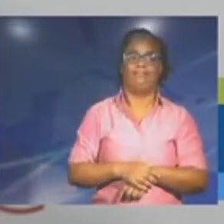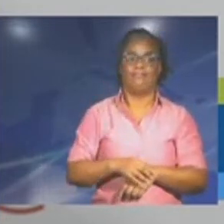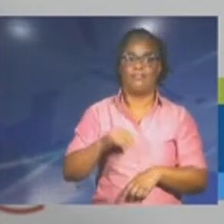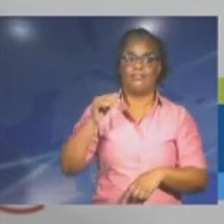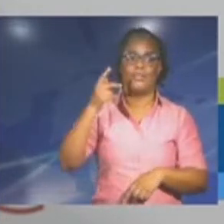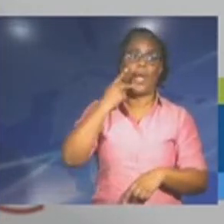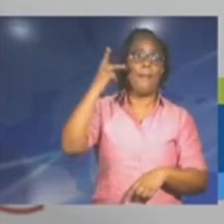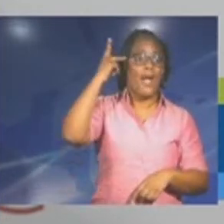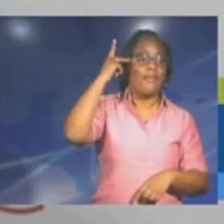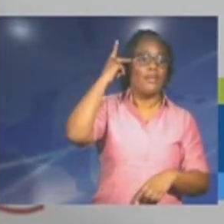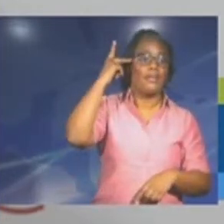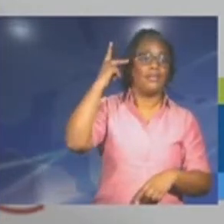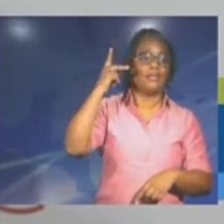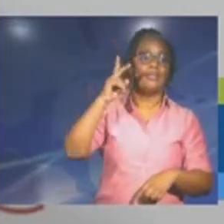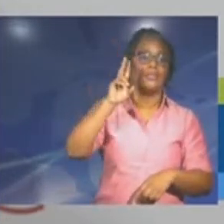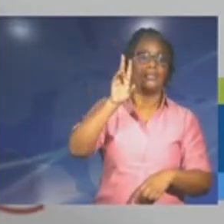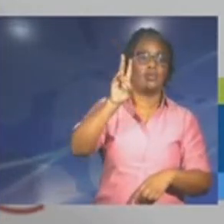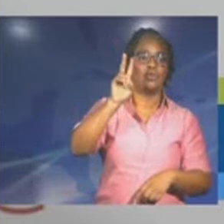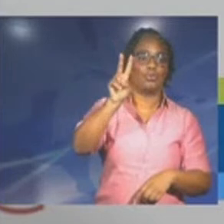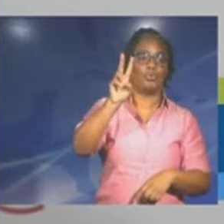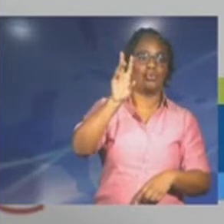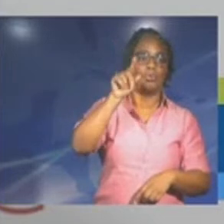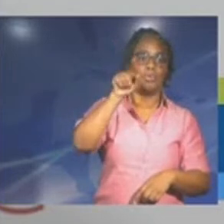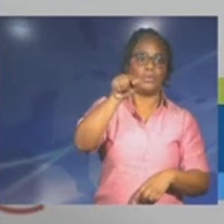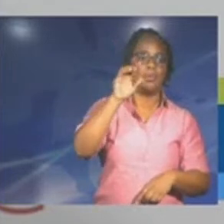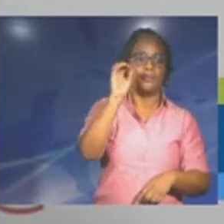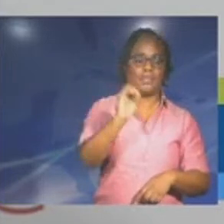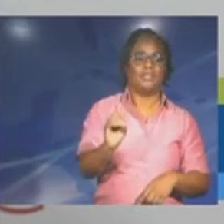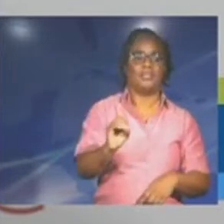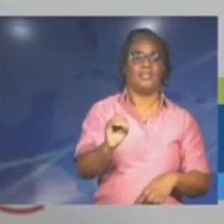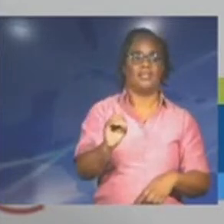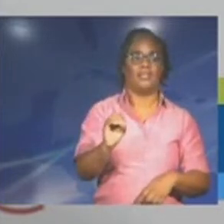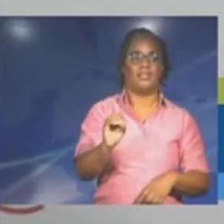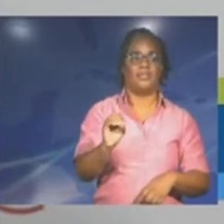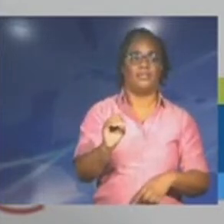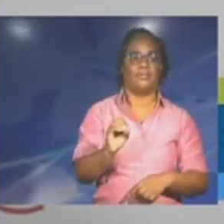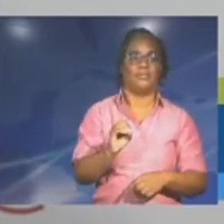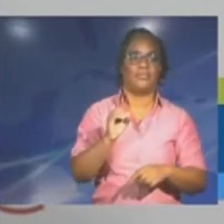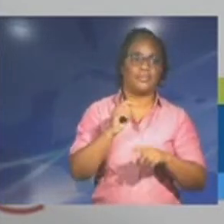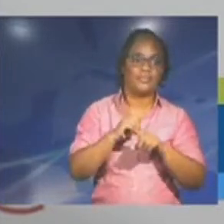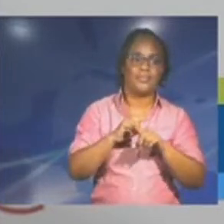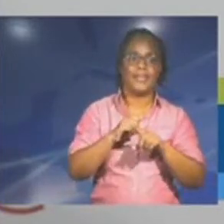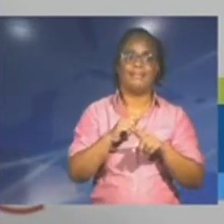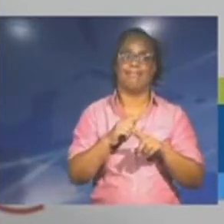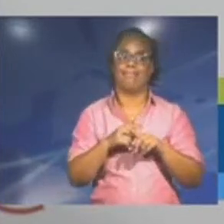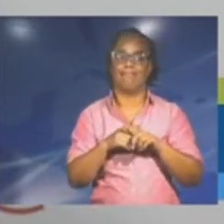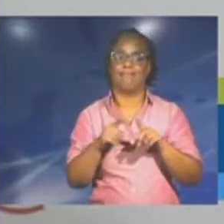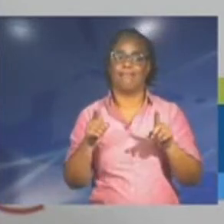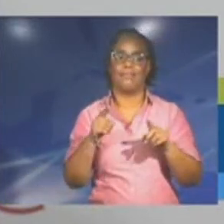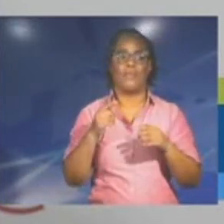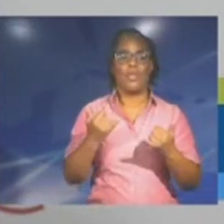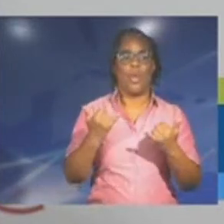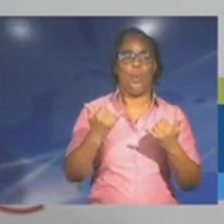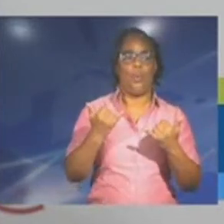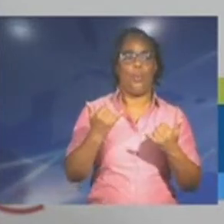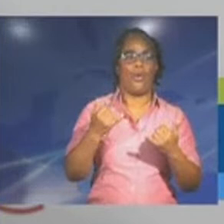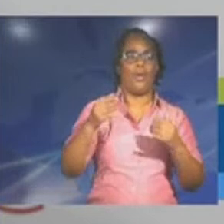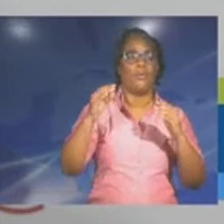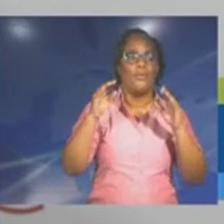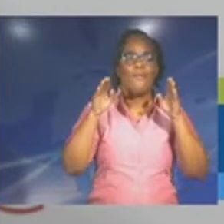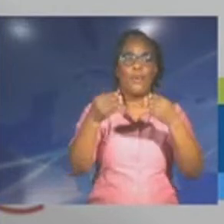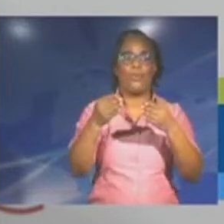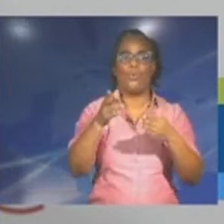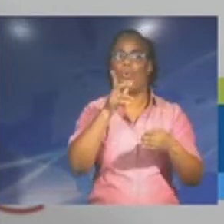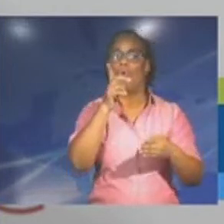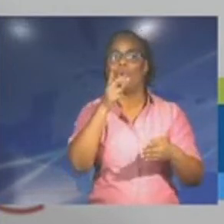are calculating the prevalence of diabetes at this point in time. But let's look at things like smoking. Prevalence of smoking